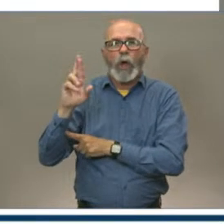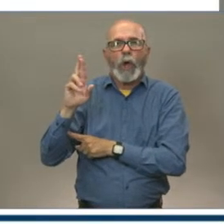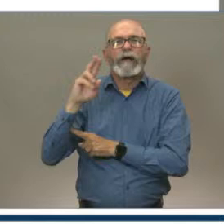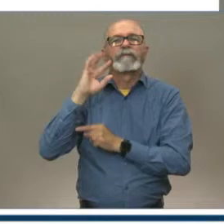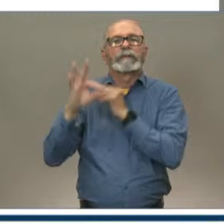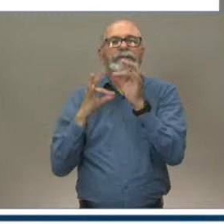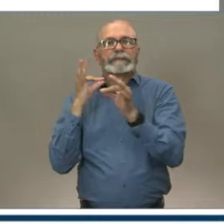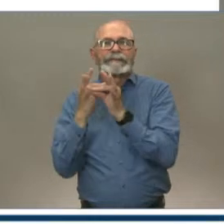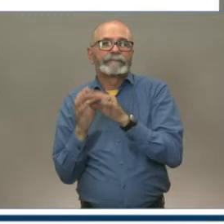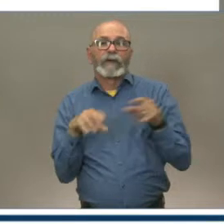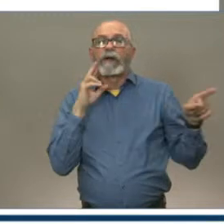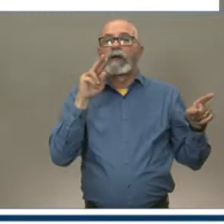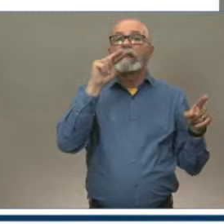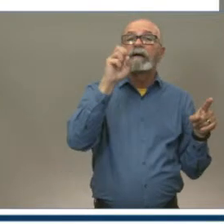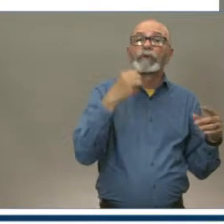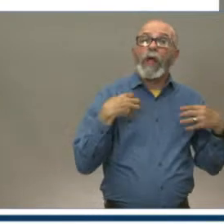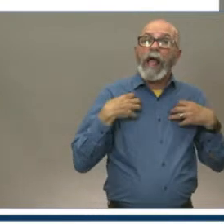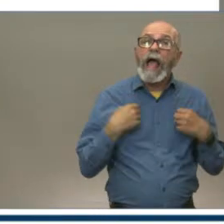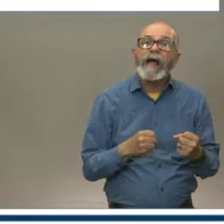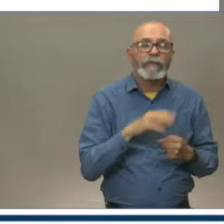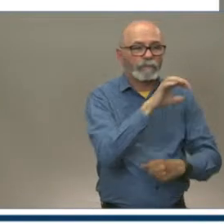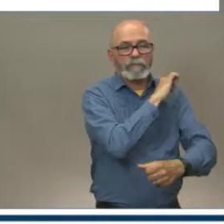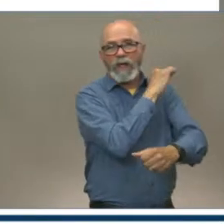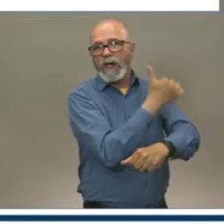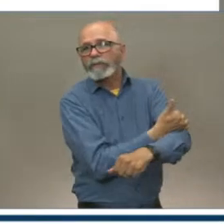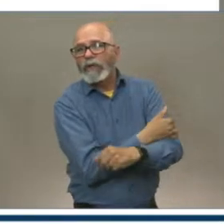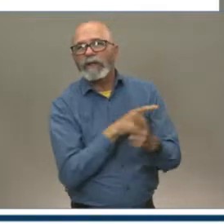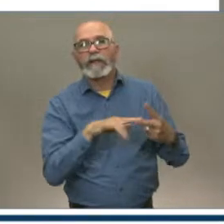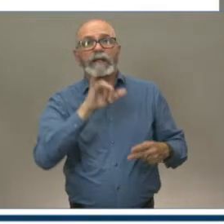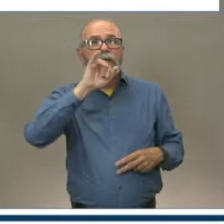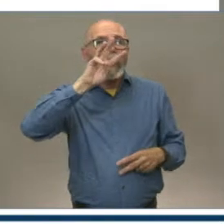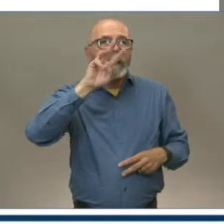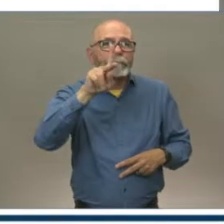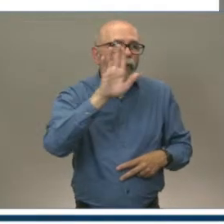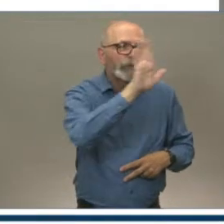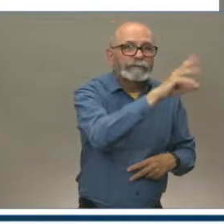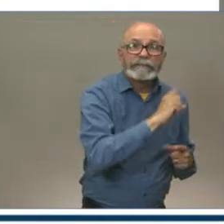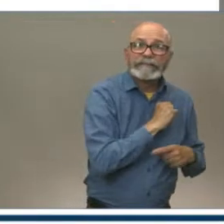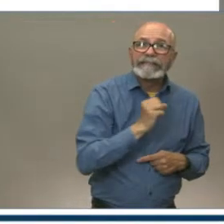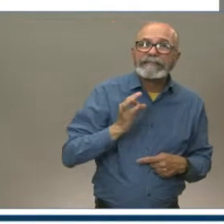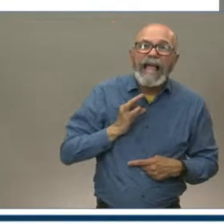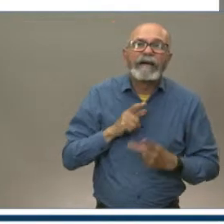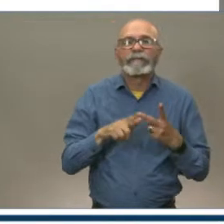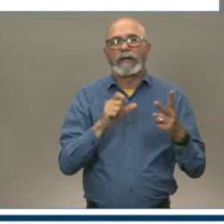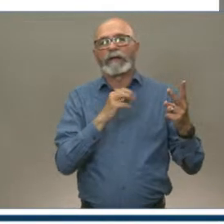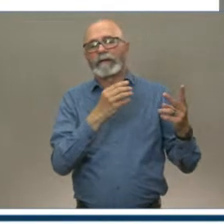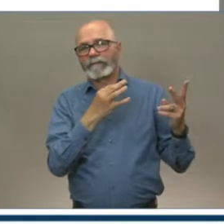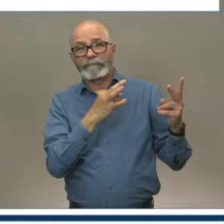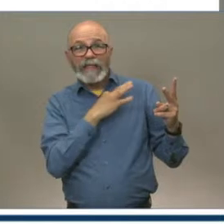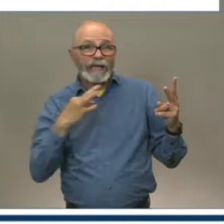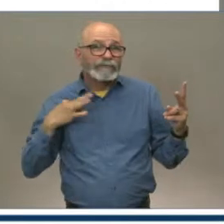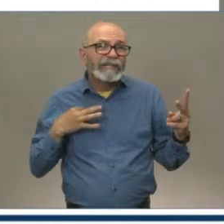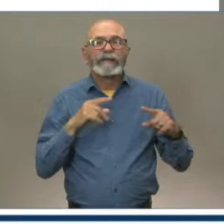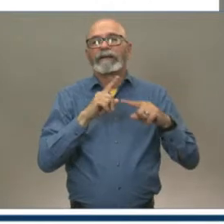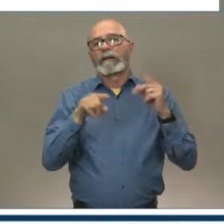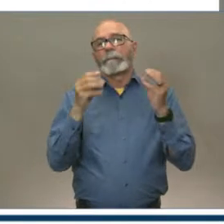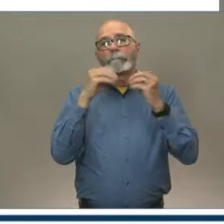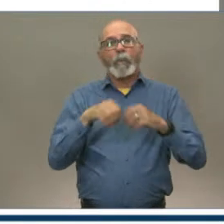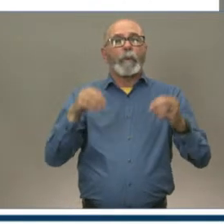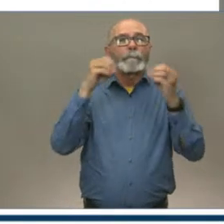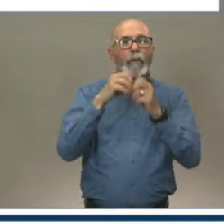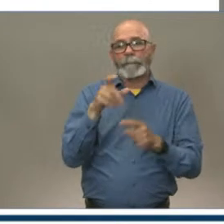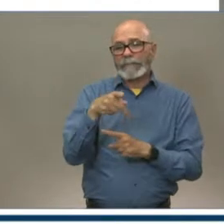who are significantly redeploying their staff to support a rapid expansion of the PCR testing. We've got